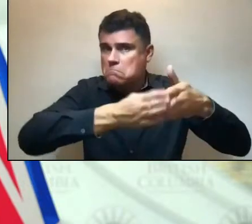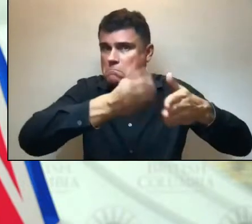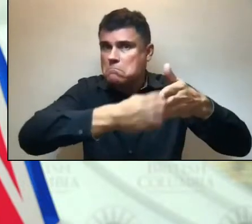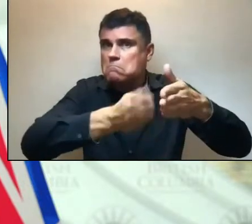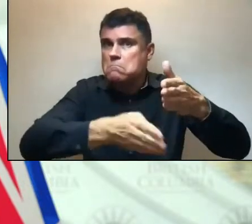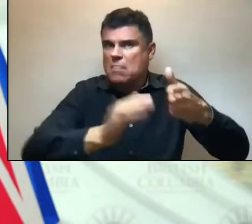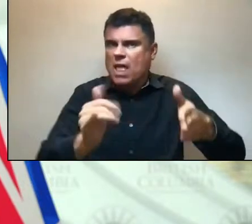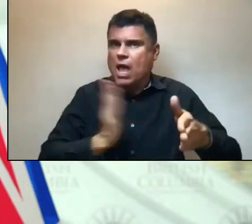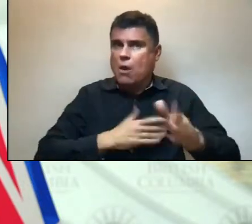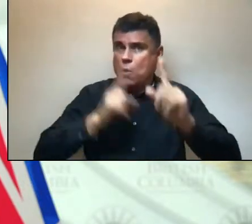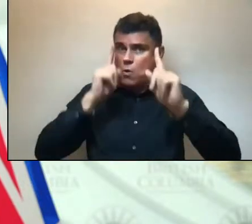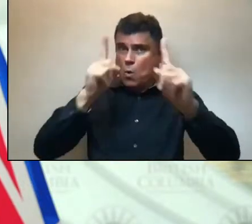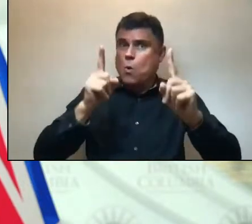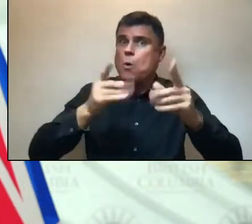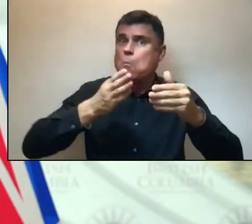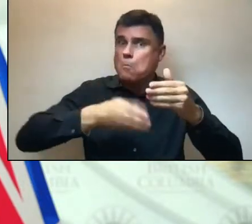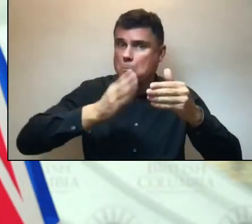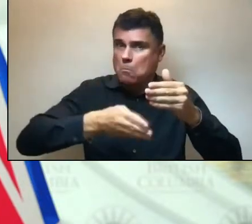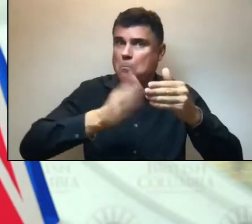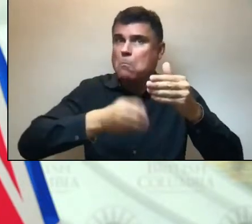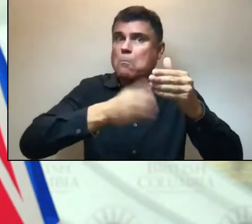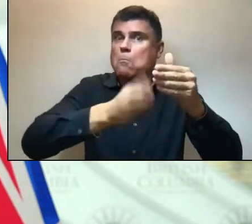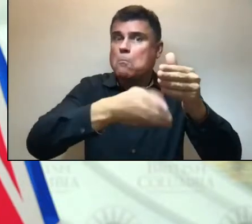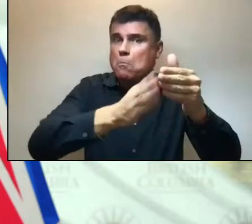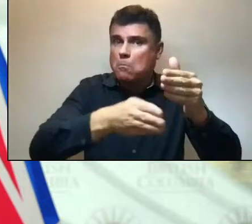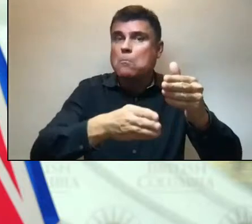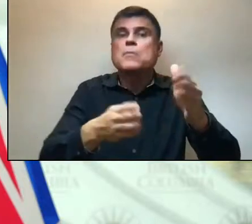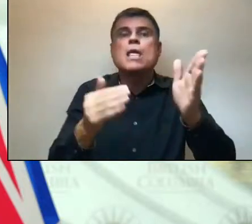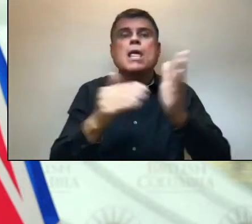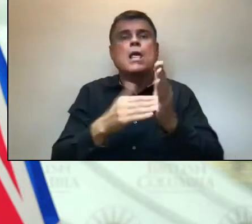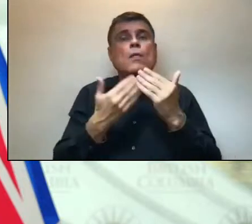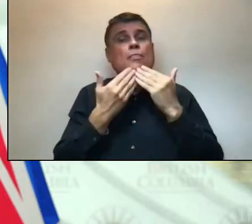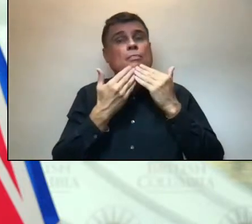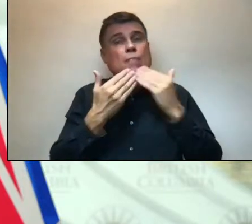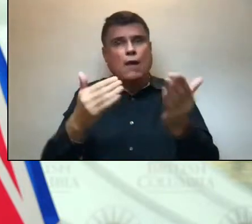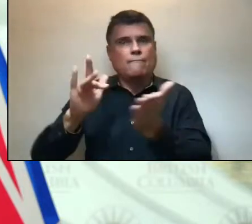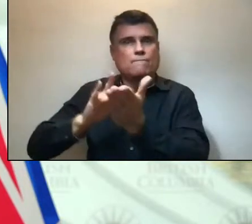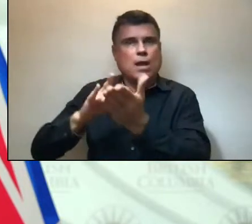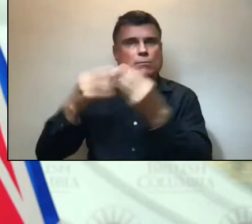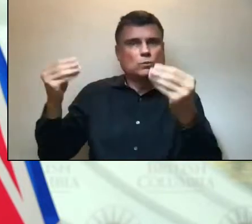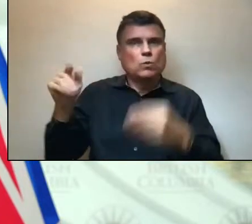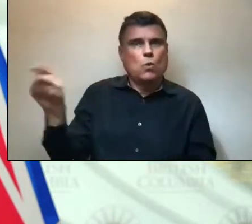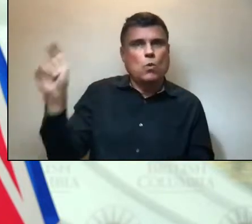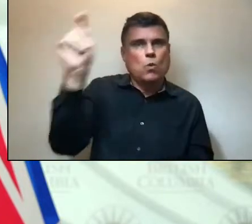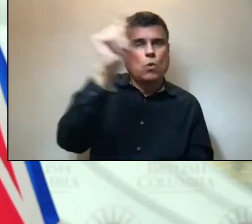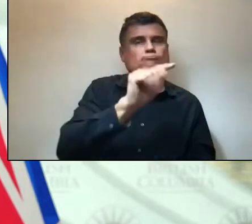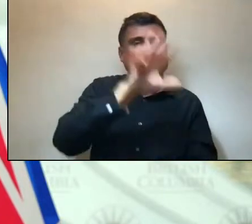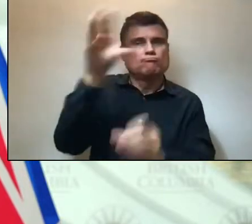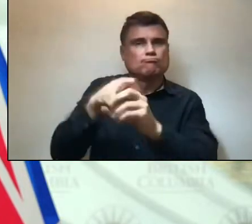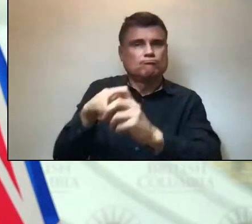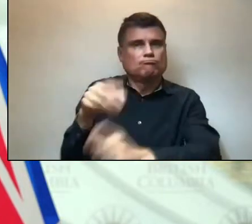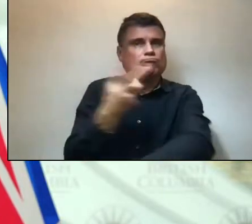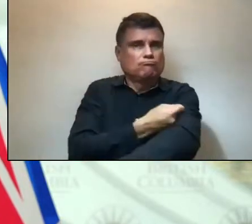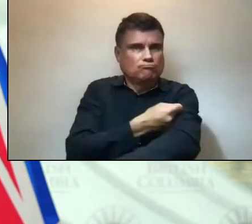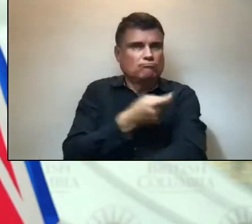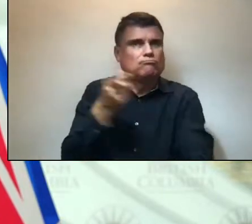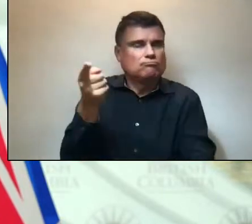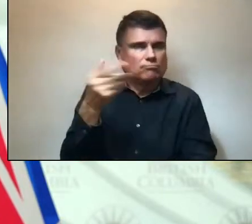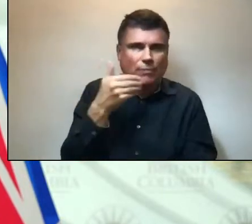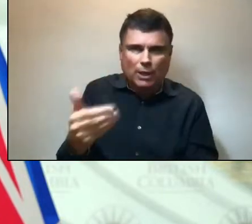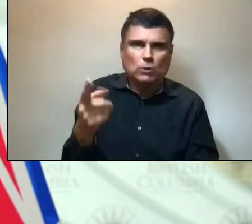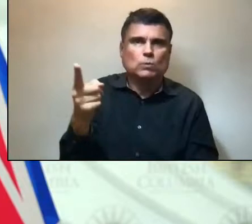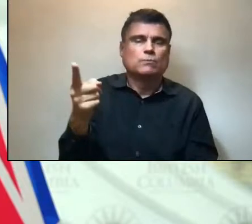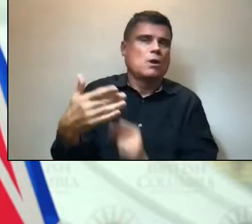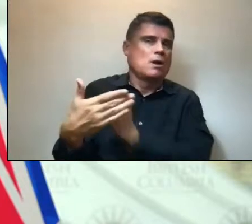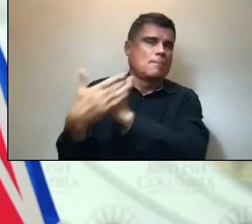again, I want to express our appreciation to pharmacists across BC for that. I want to briefly comment on actions being taken